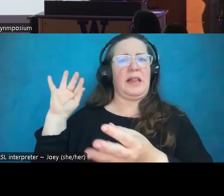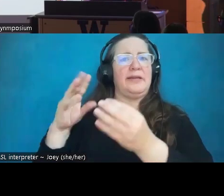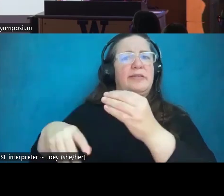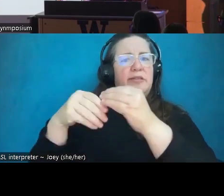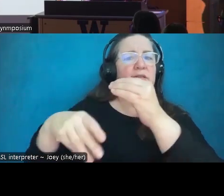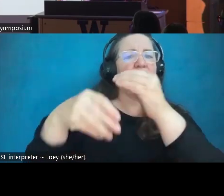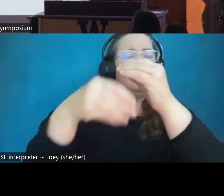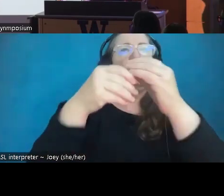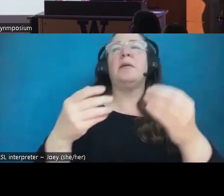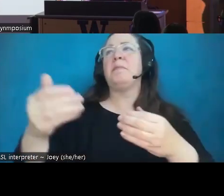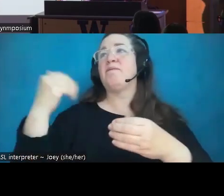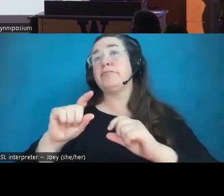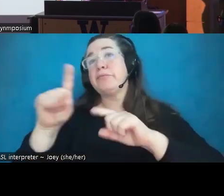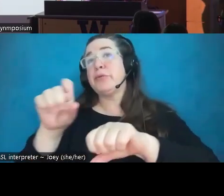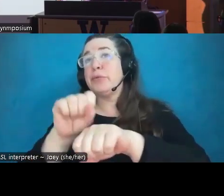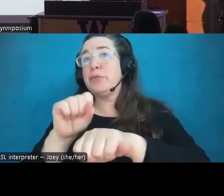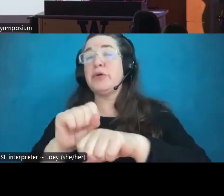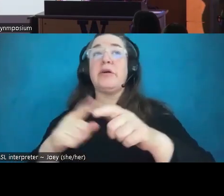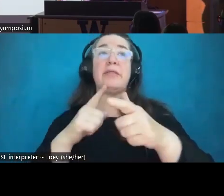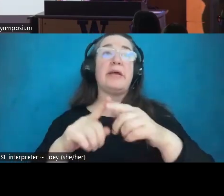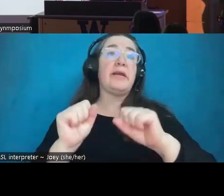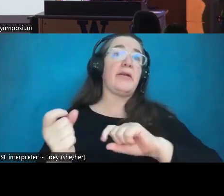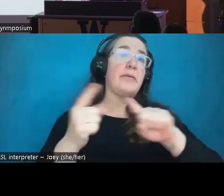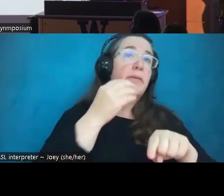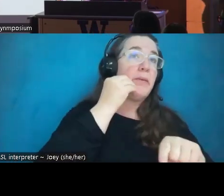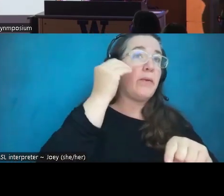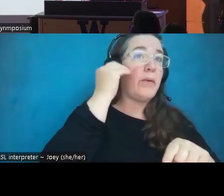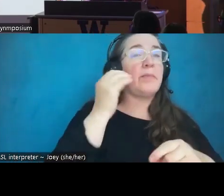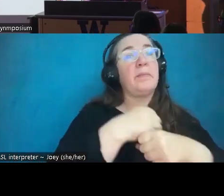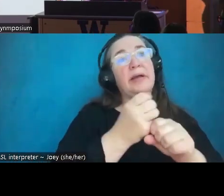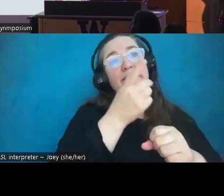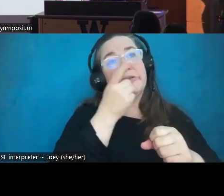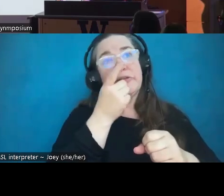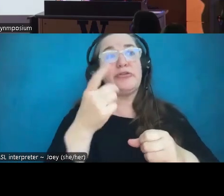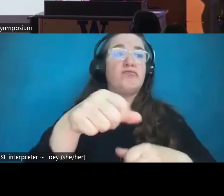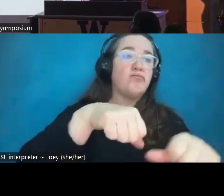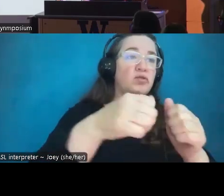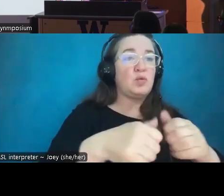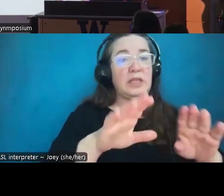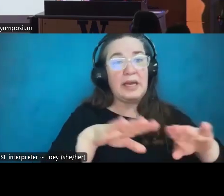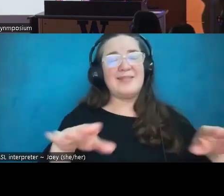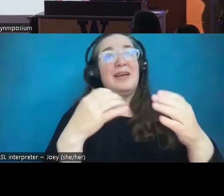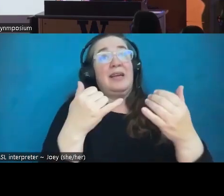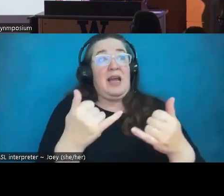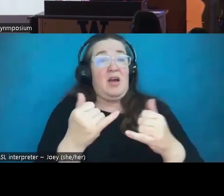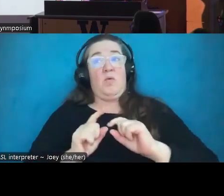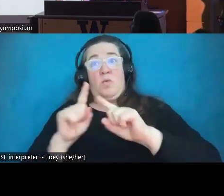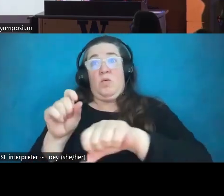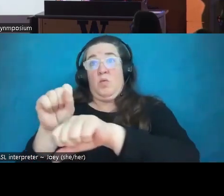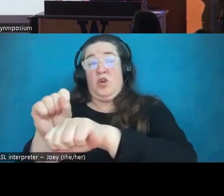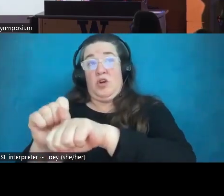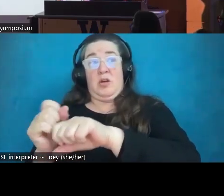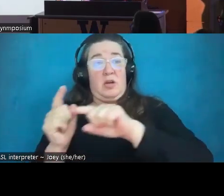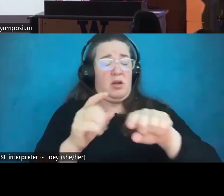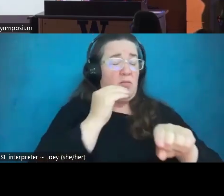come home and make dinner and do things with the kids and all, normal family stuff. And now they come home and they're just so exhausted they can't do anything.